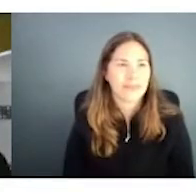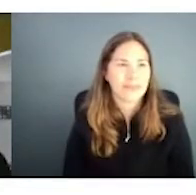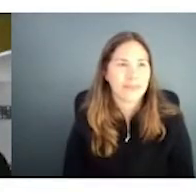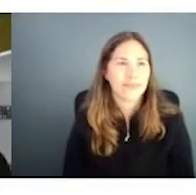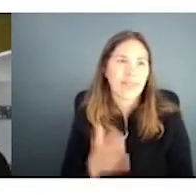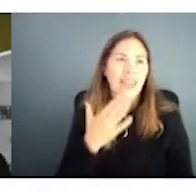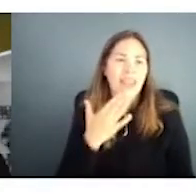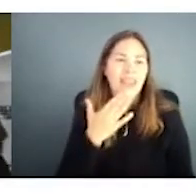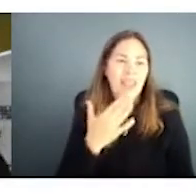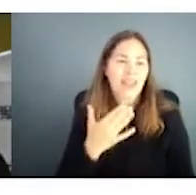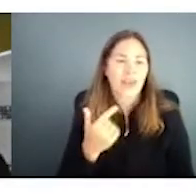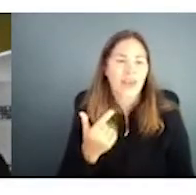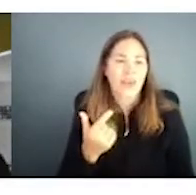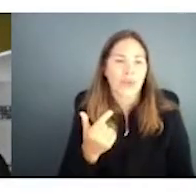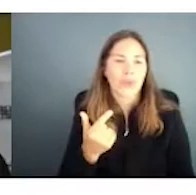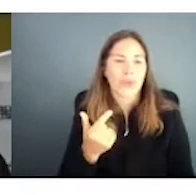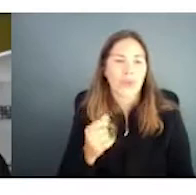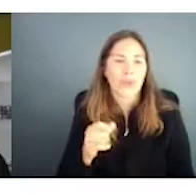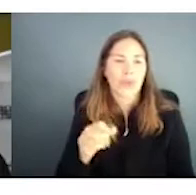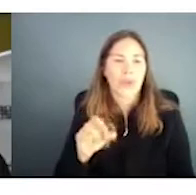Thank you, Georgia.